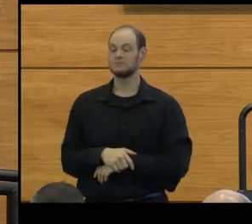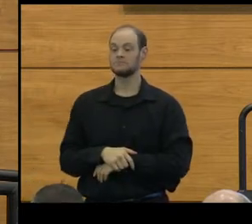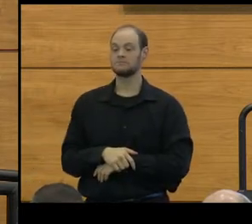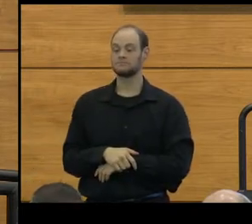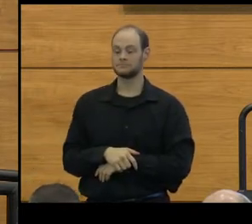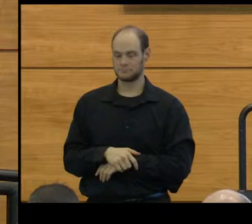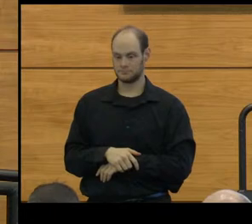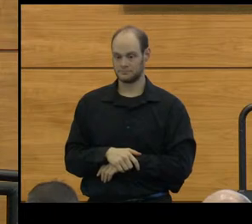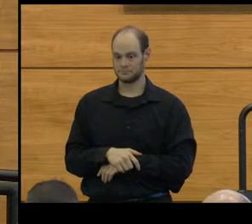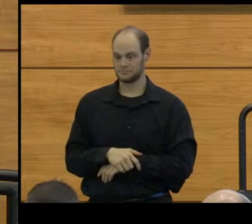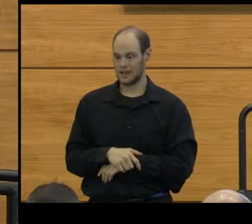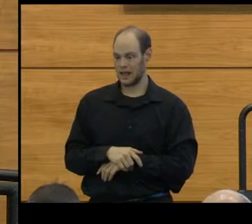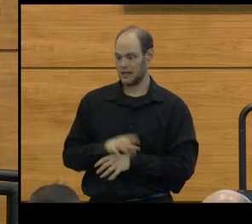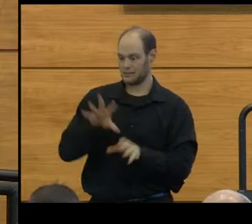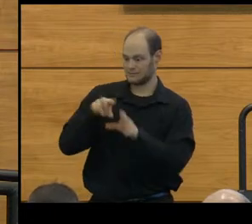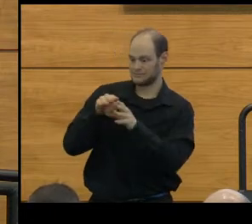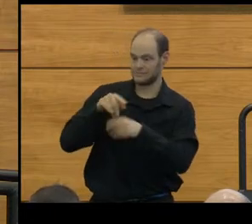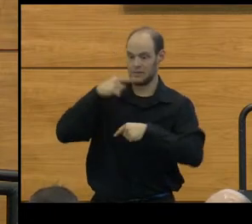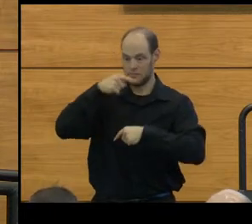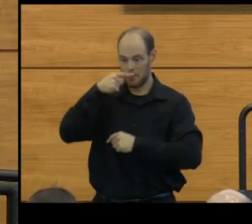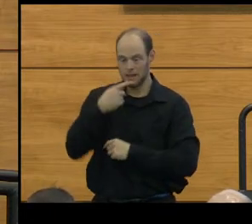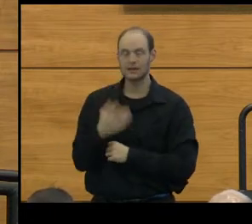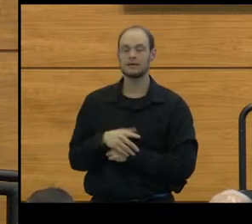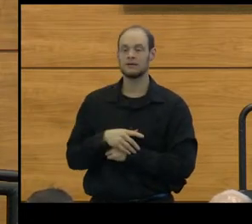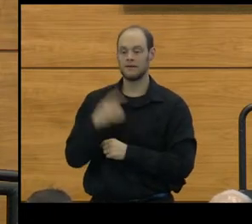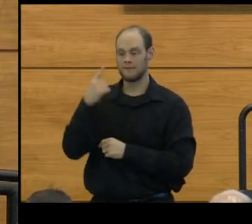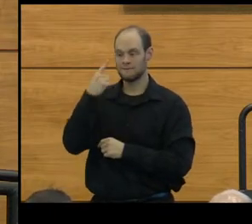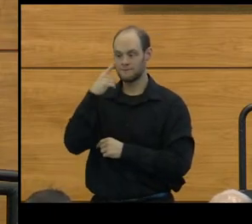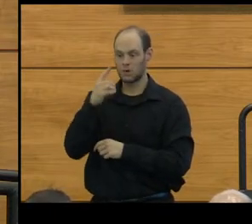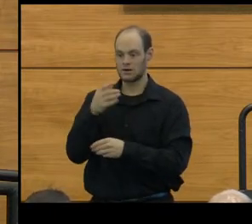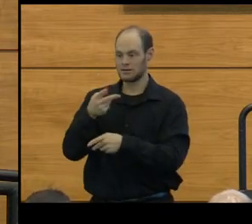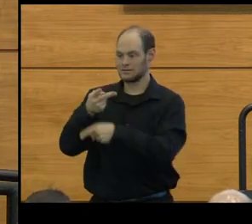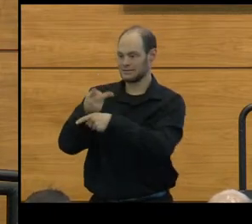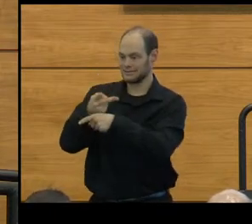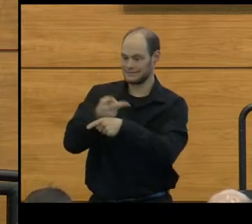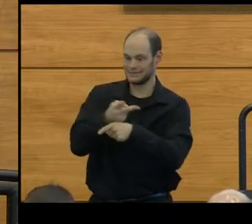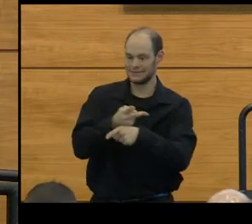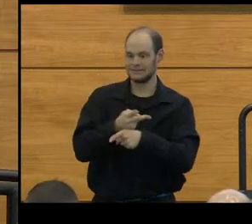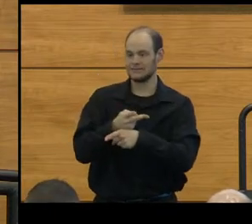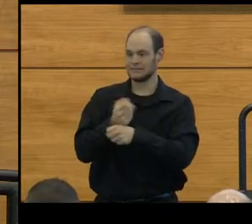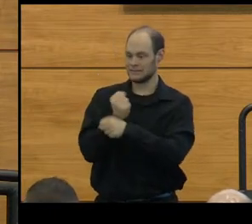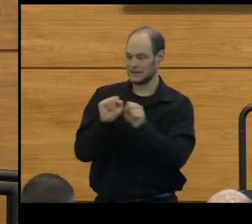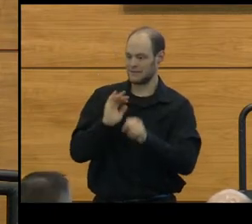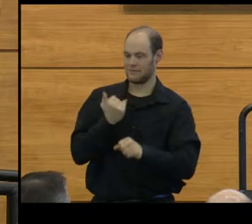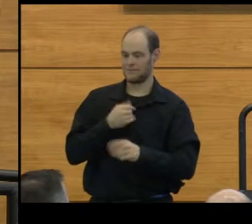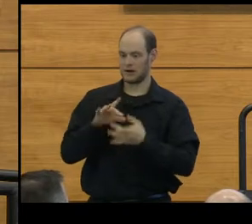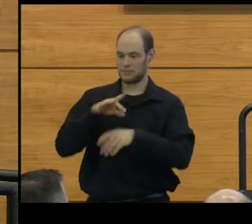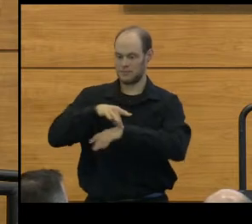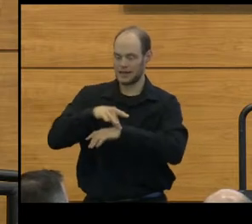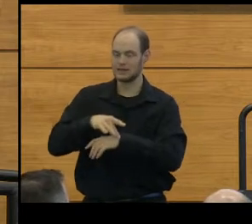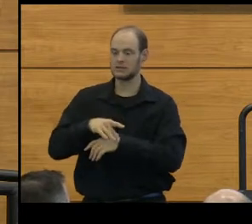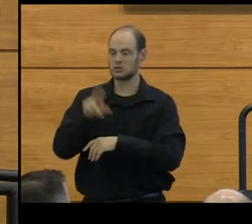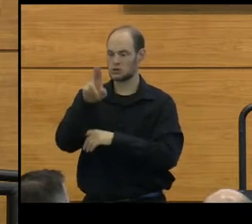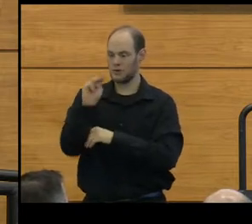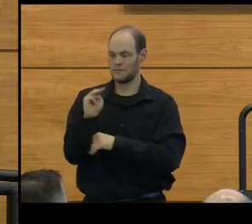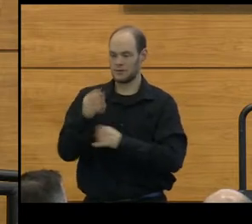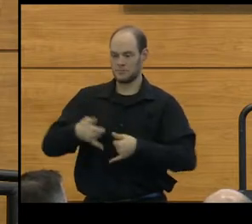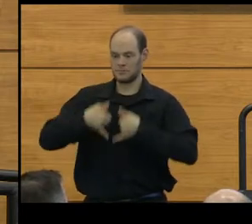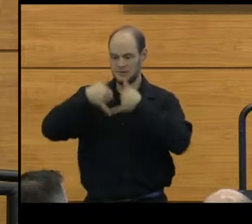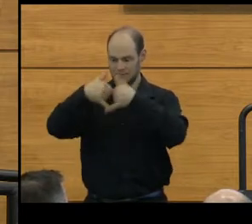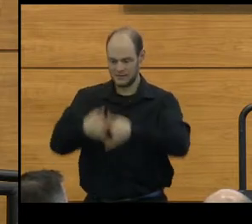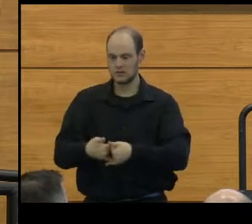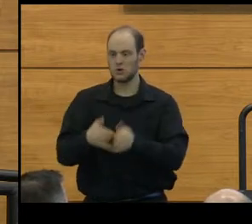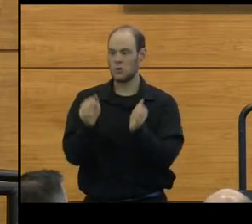and in the engagement of the public for the safekeeping of our planet, the University of Michigan presents